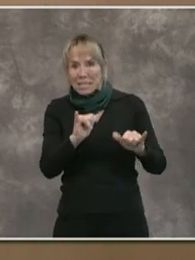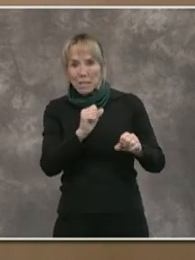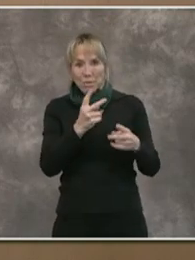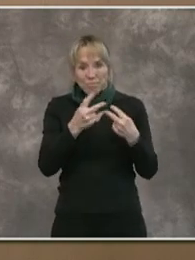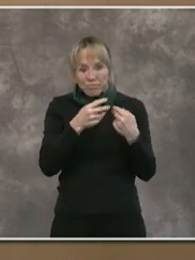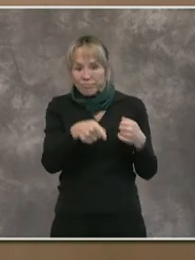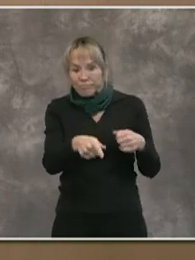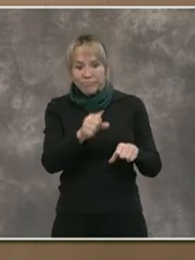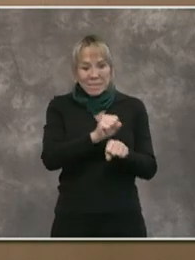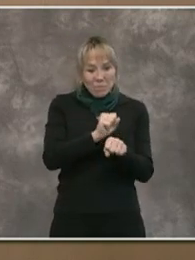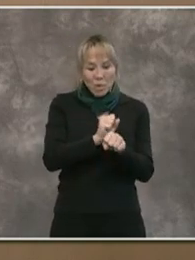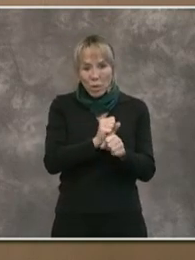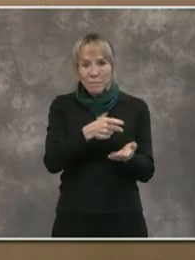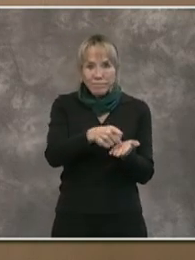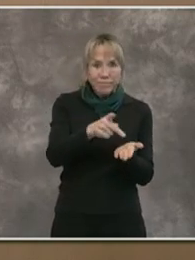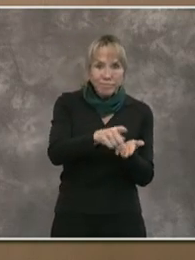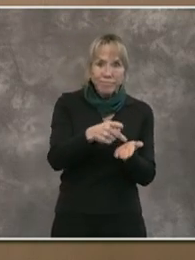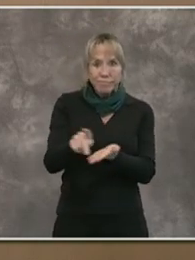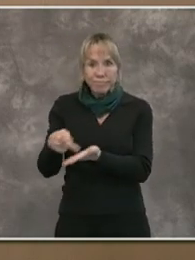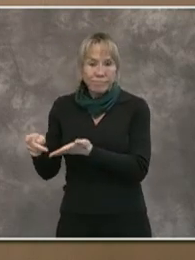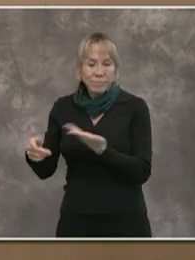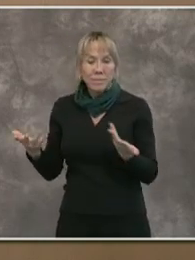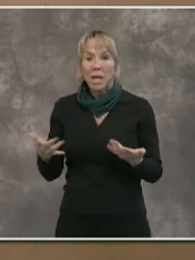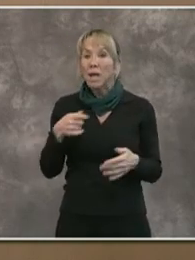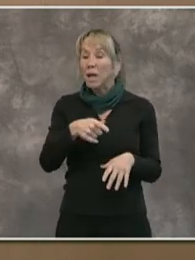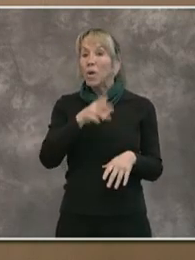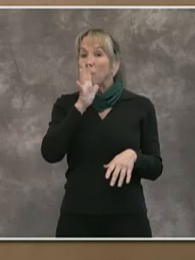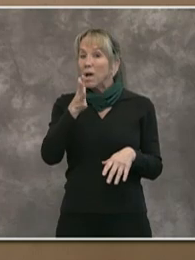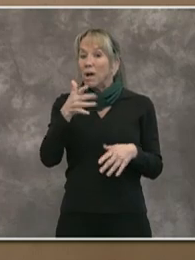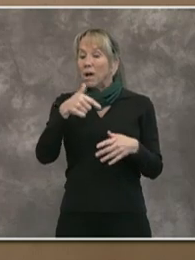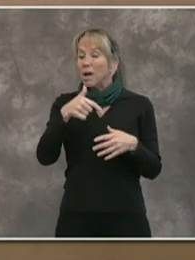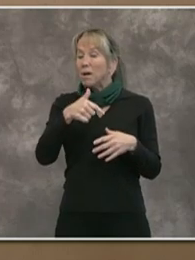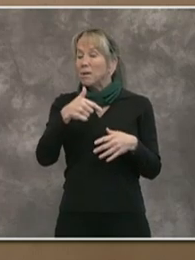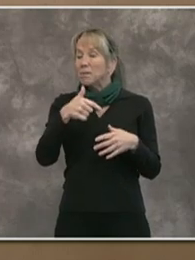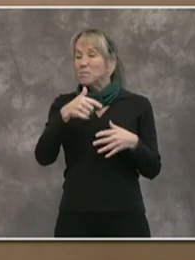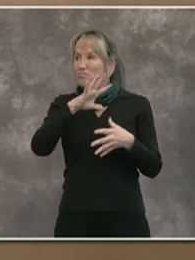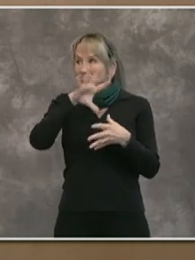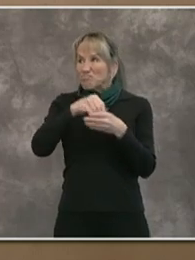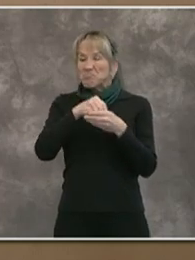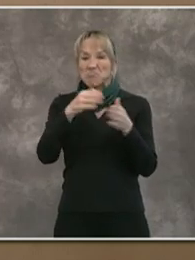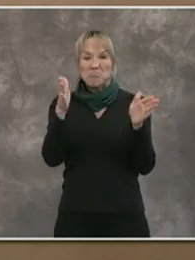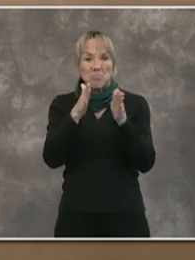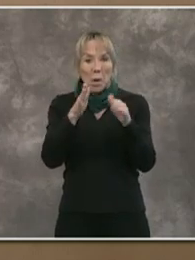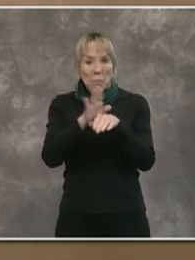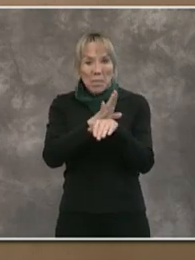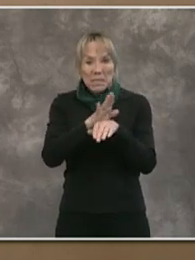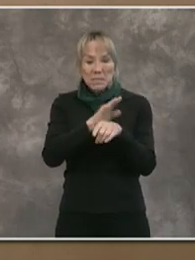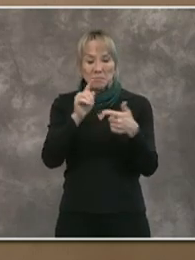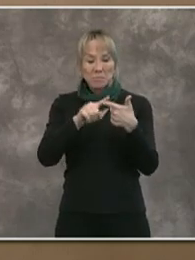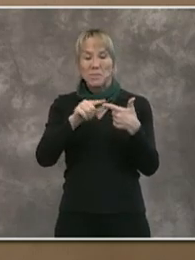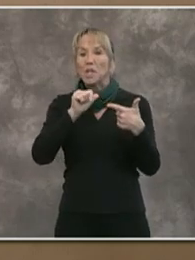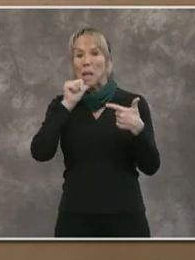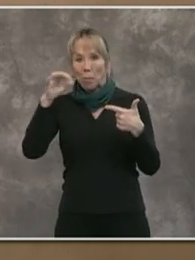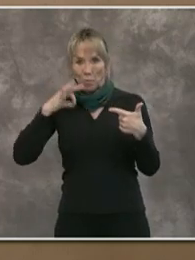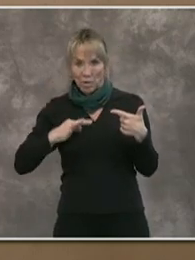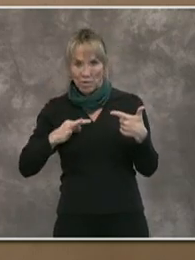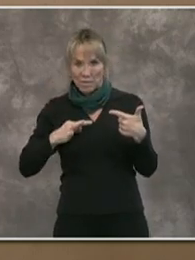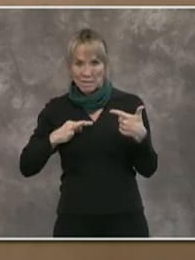coronavirus crisis. It includes small businesses, nonprofits,